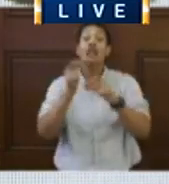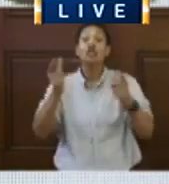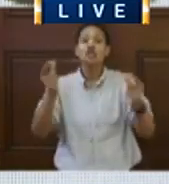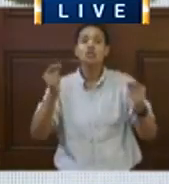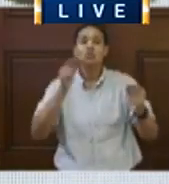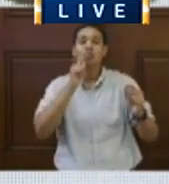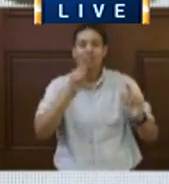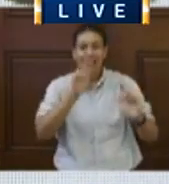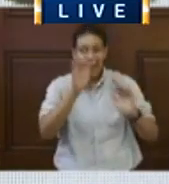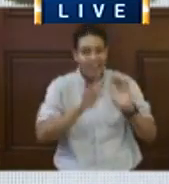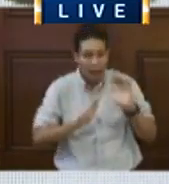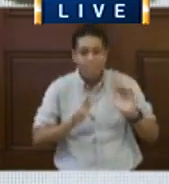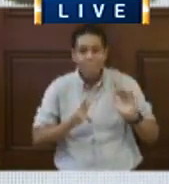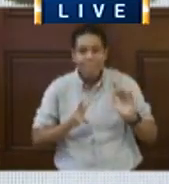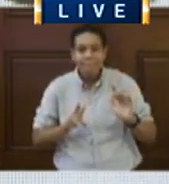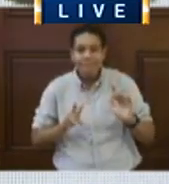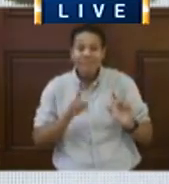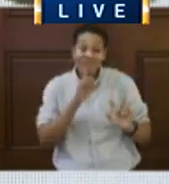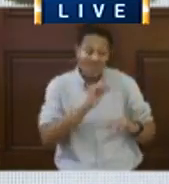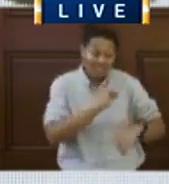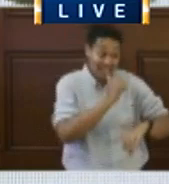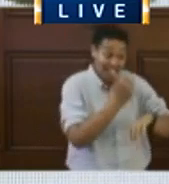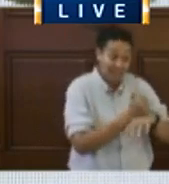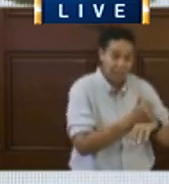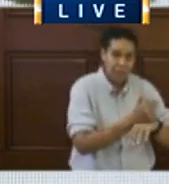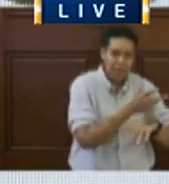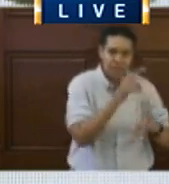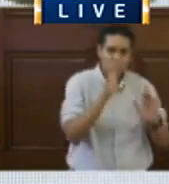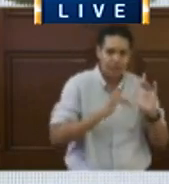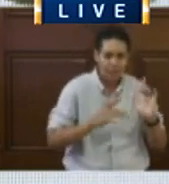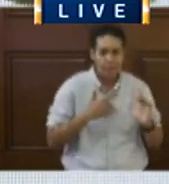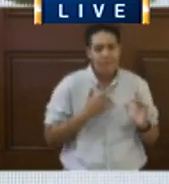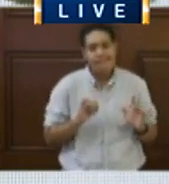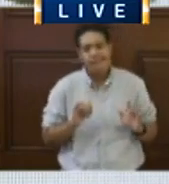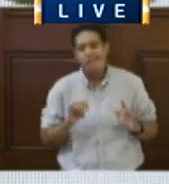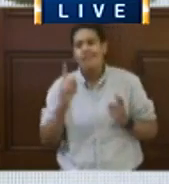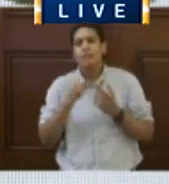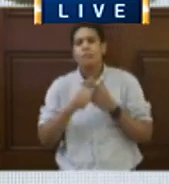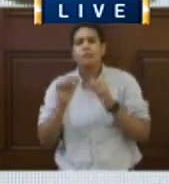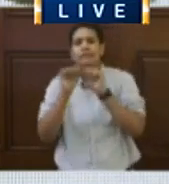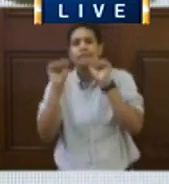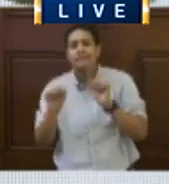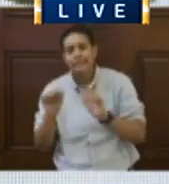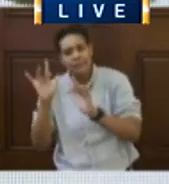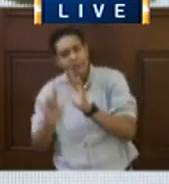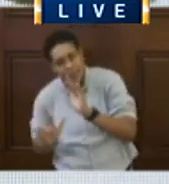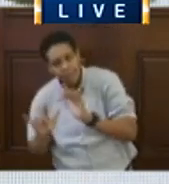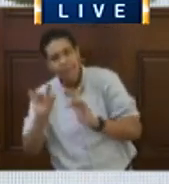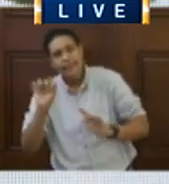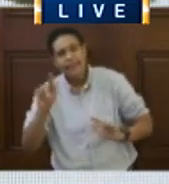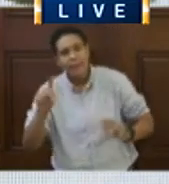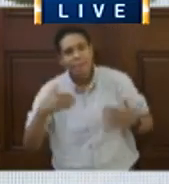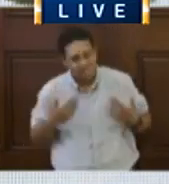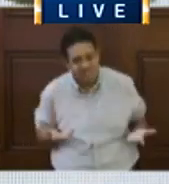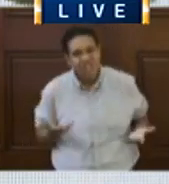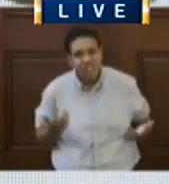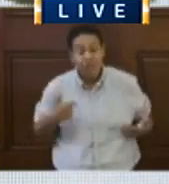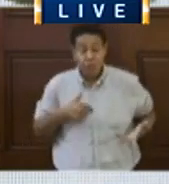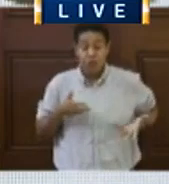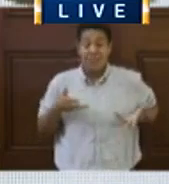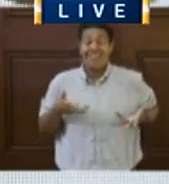a gap of implementation, and there is a gap of systems. We presently